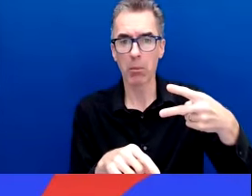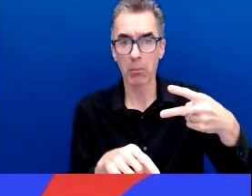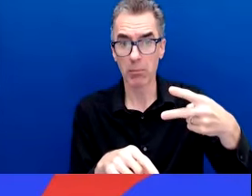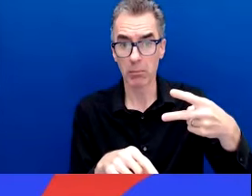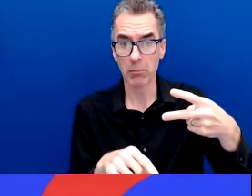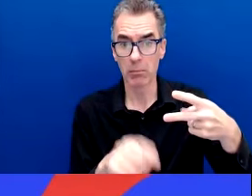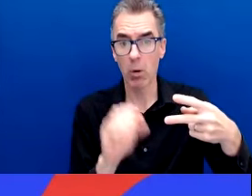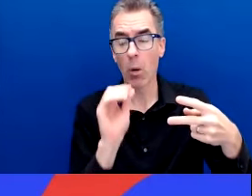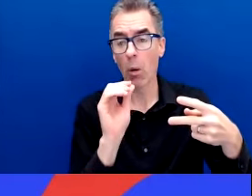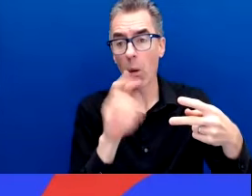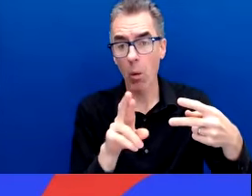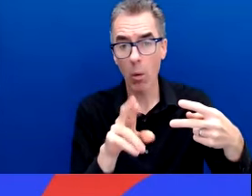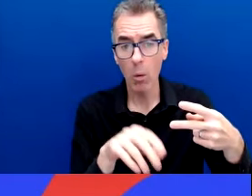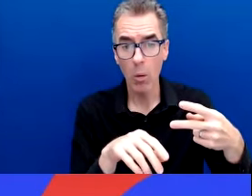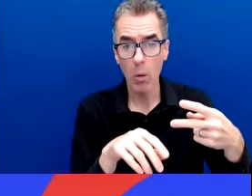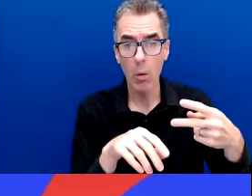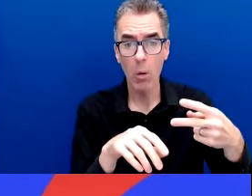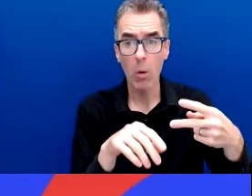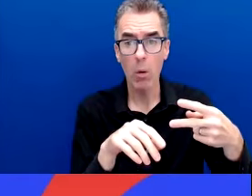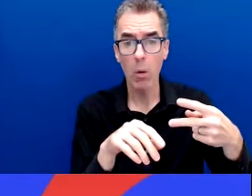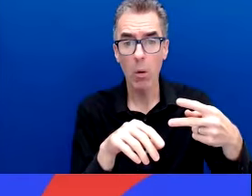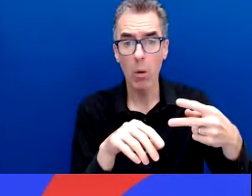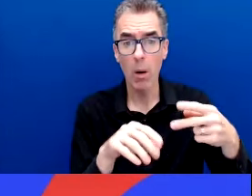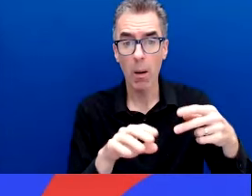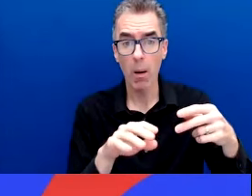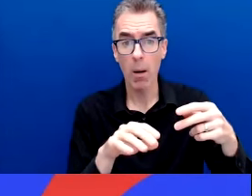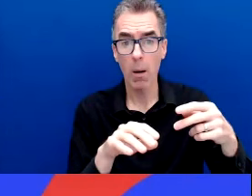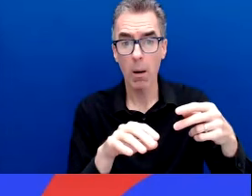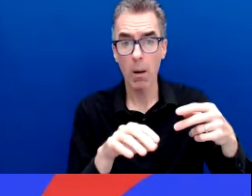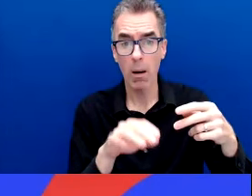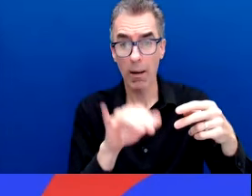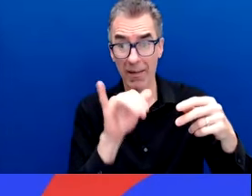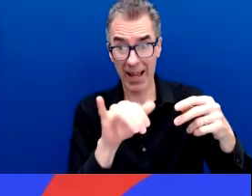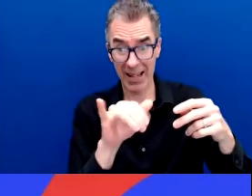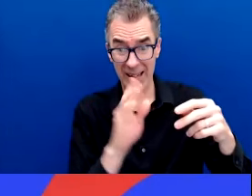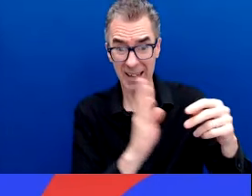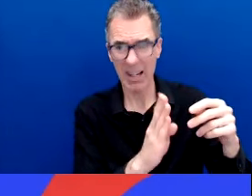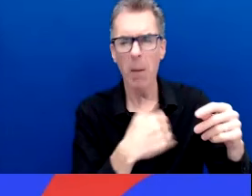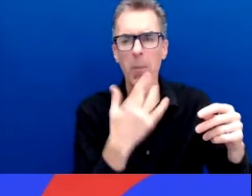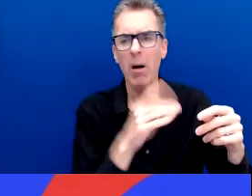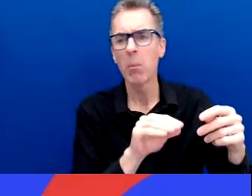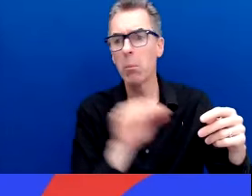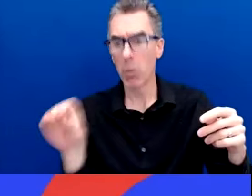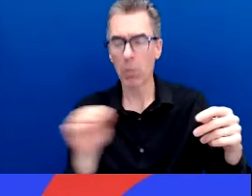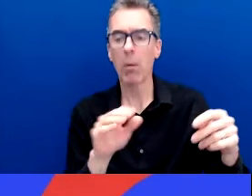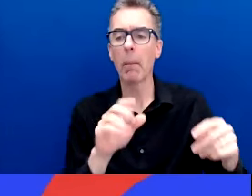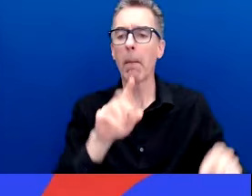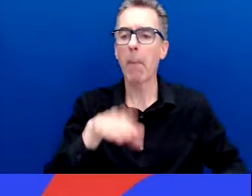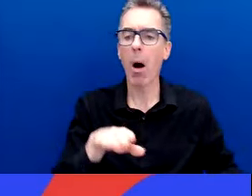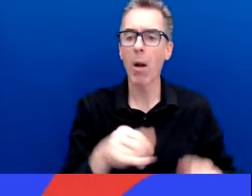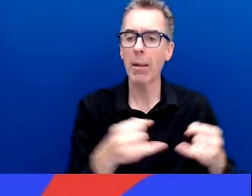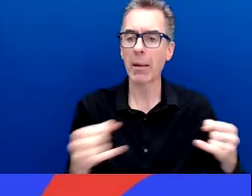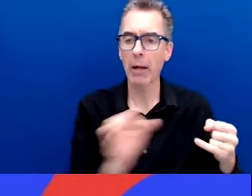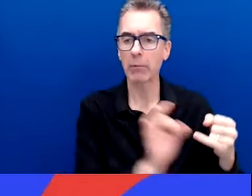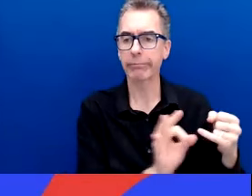Or I can add an interaction and move the bottom bubble to a different point in the timeline. So those are what I'm kind of